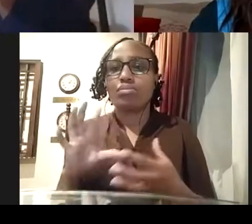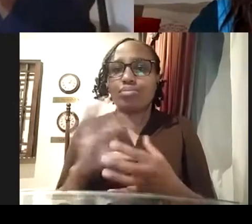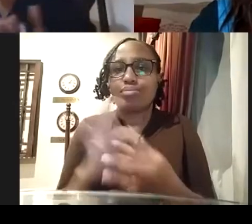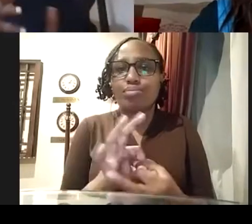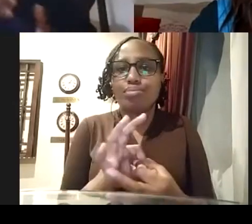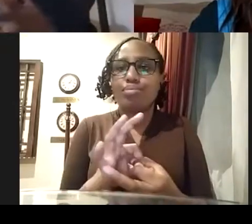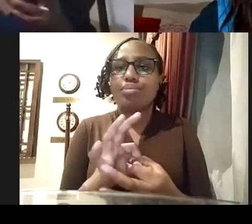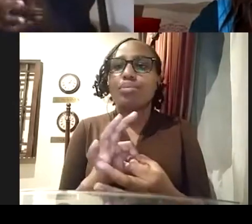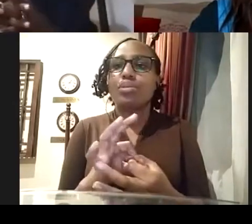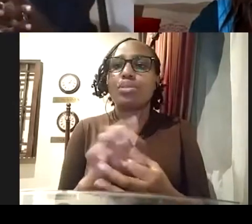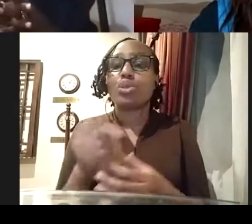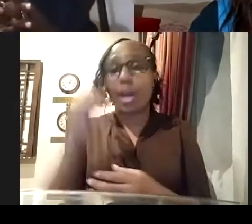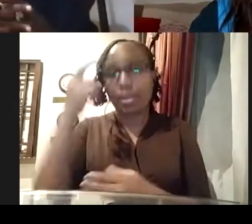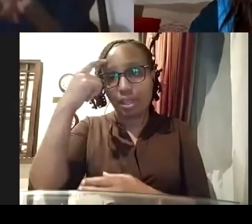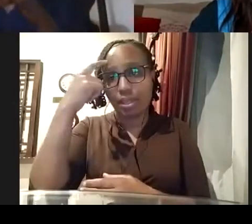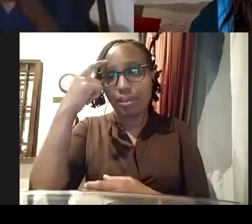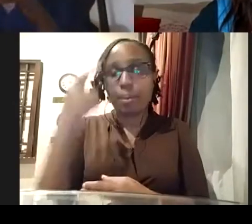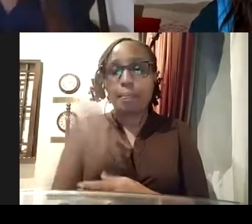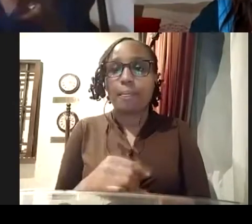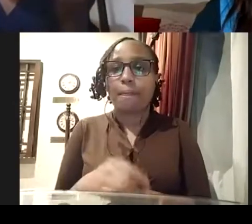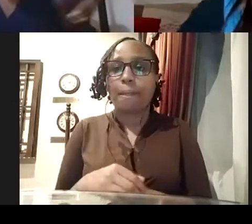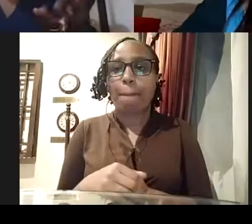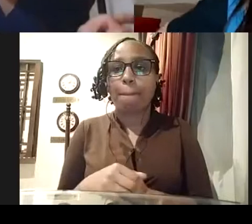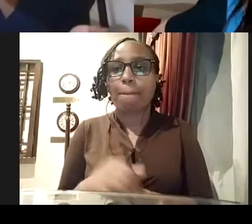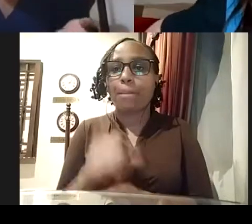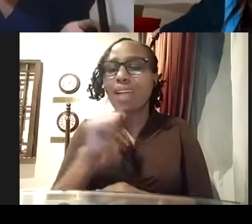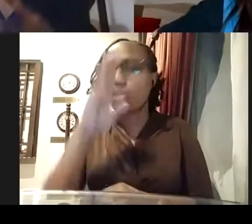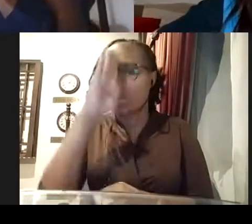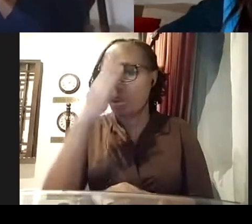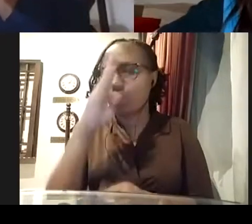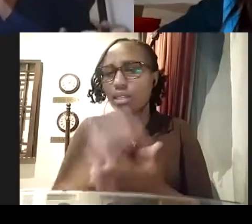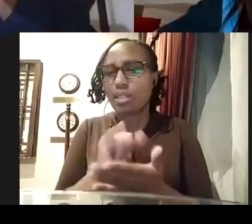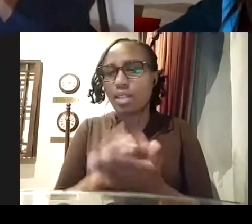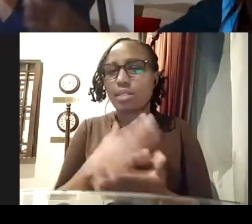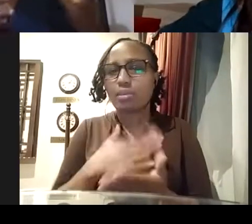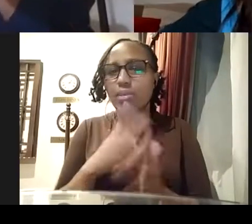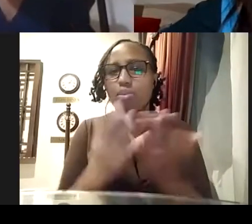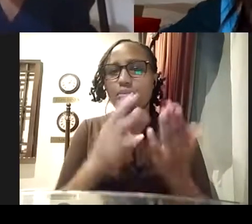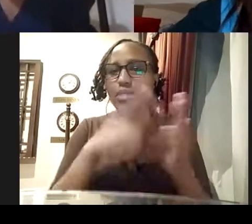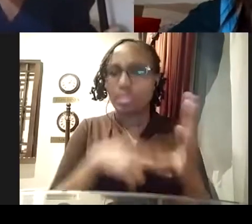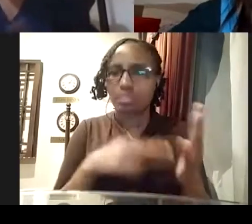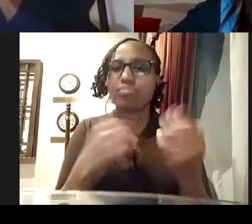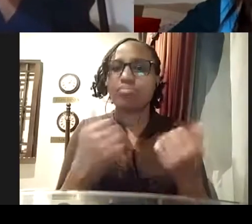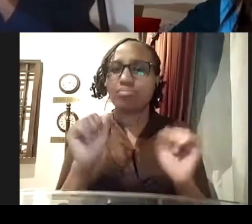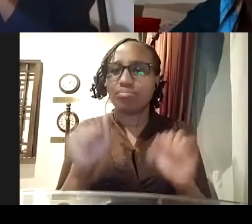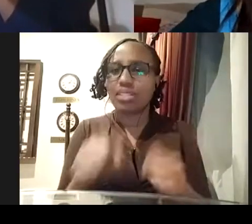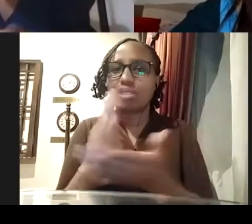land. So I think that I don't doubt that the book will be read by my peers, because they have been reading it and they have been sharing